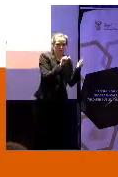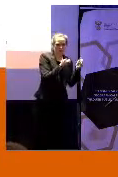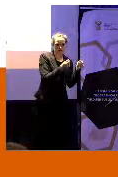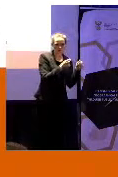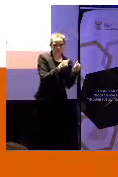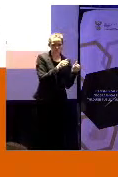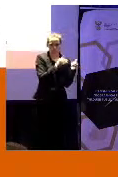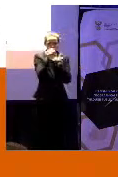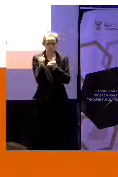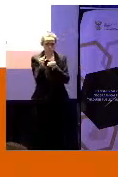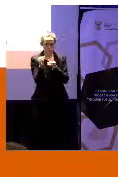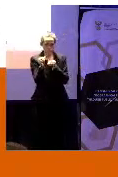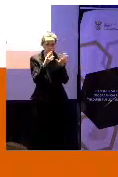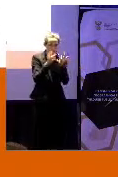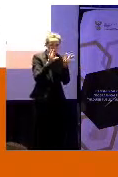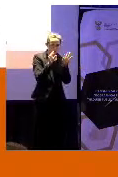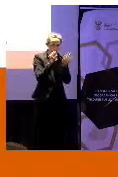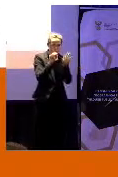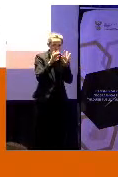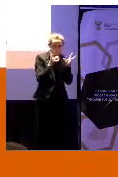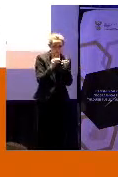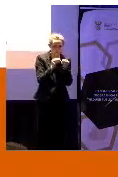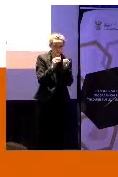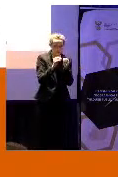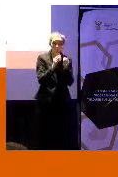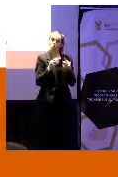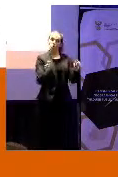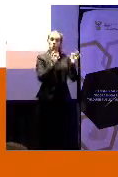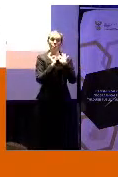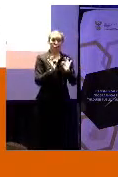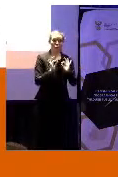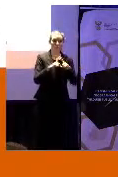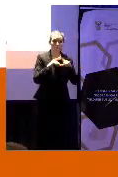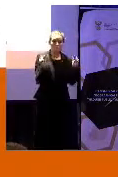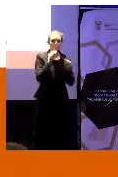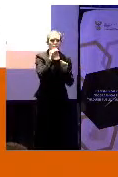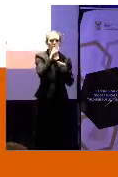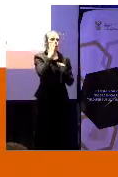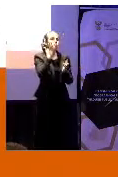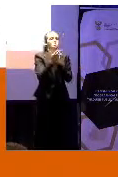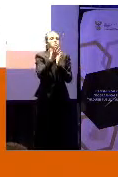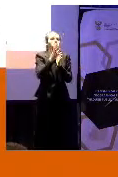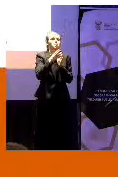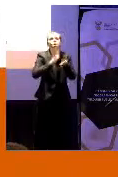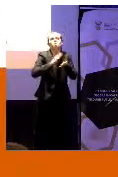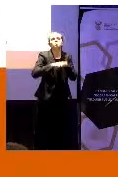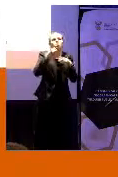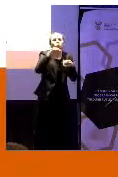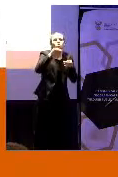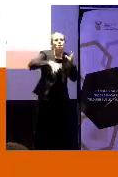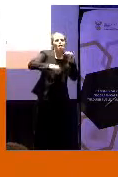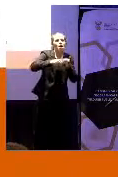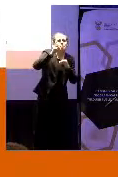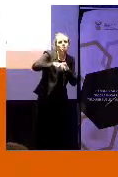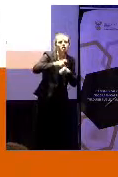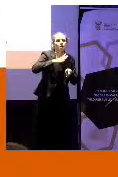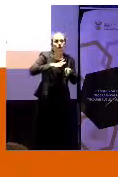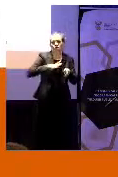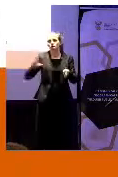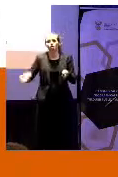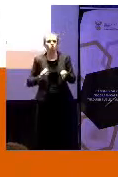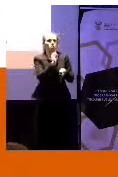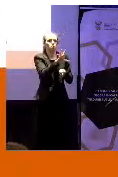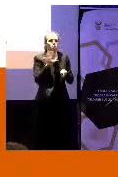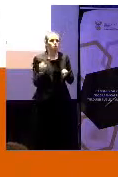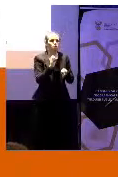that application until it's finalized. If there are additional documents that are needed, we can go and load them until it's finalized. So I think in